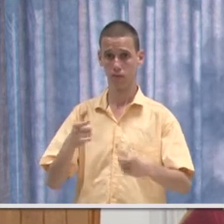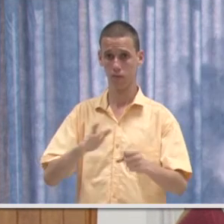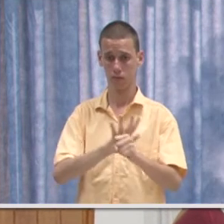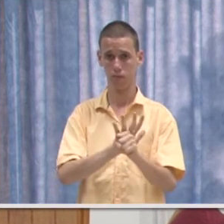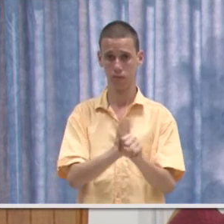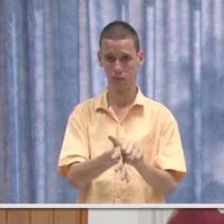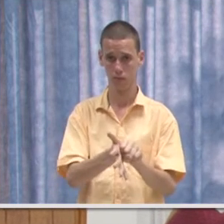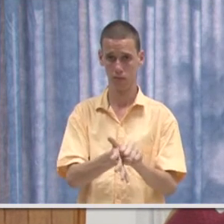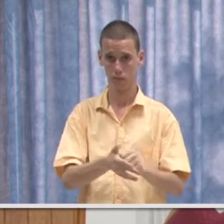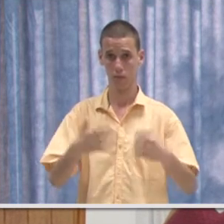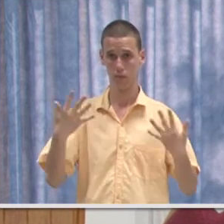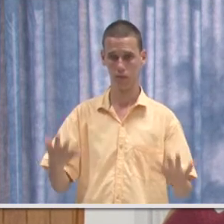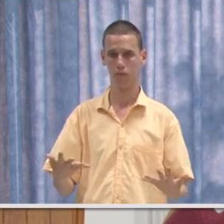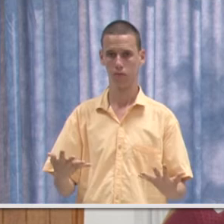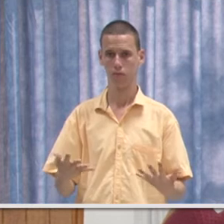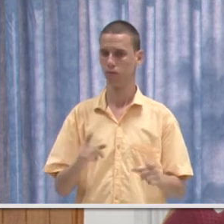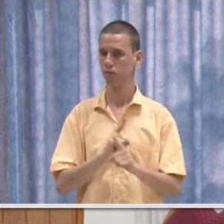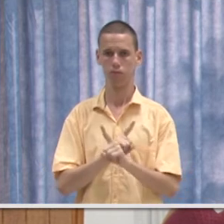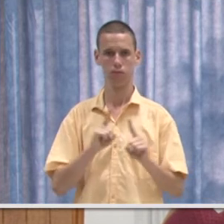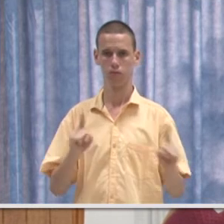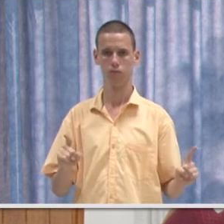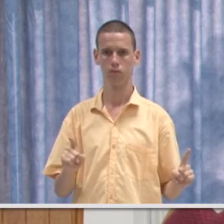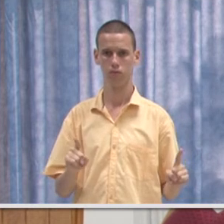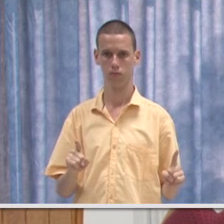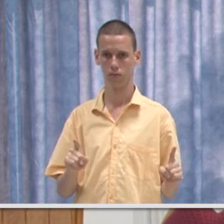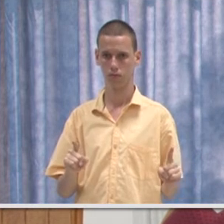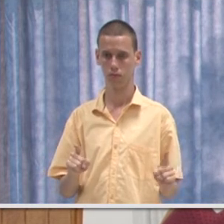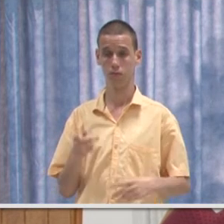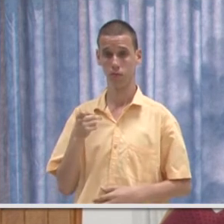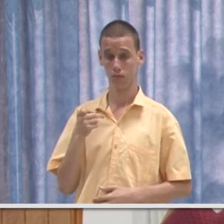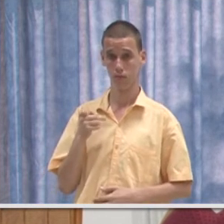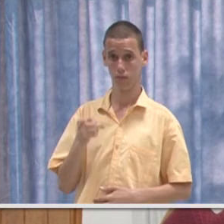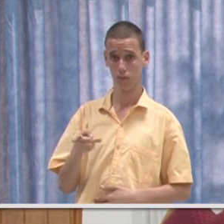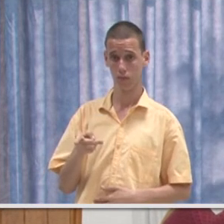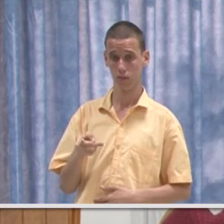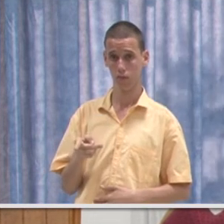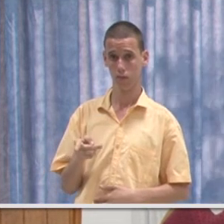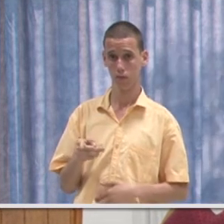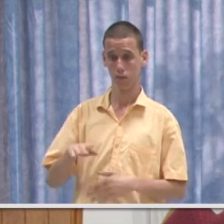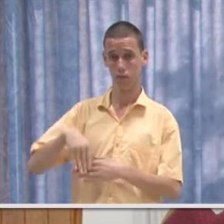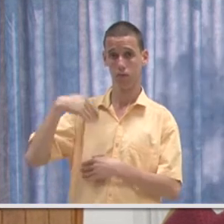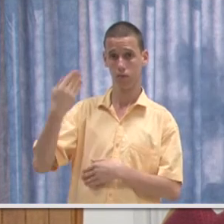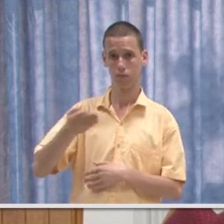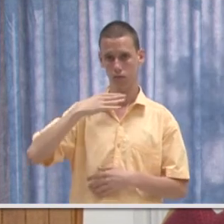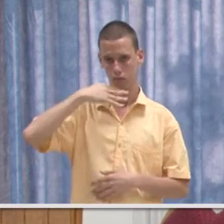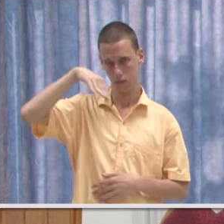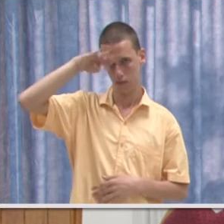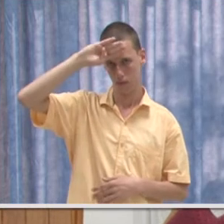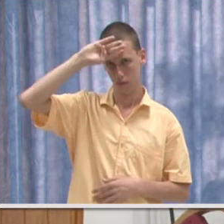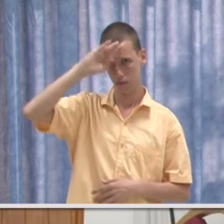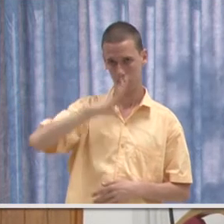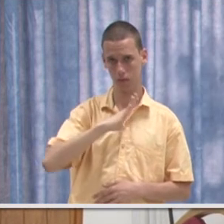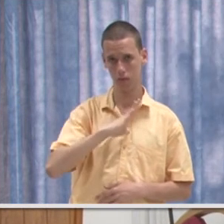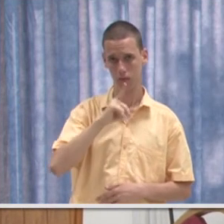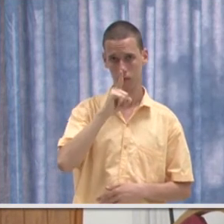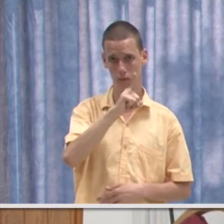this medication for other conditions, and we have about 150 patients in Seychelles